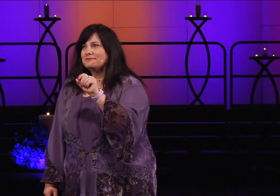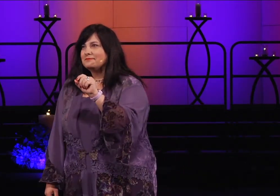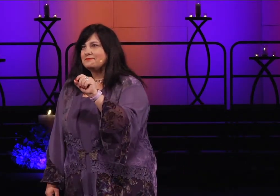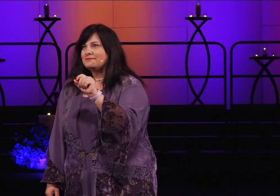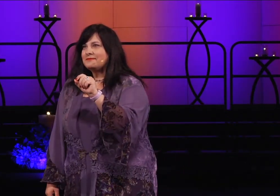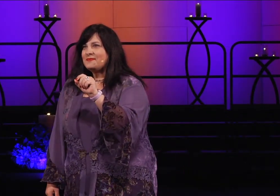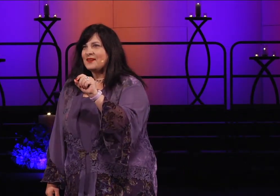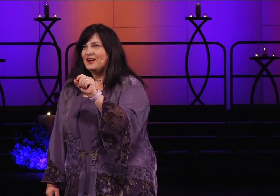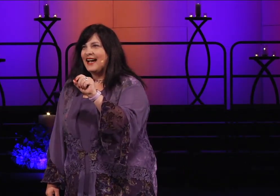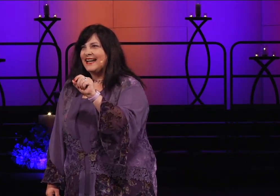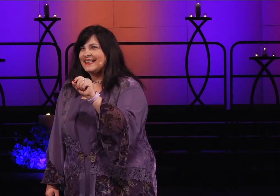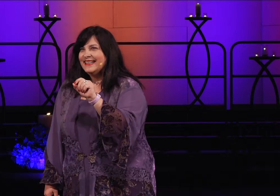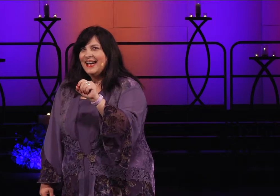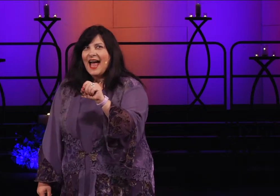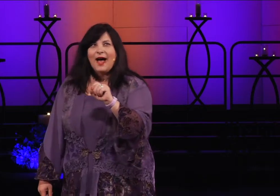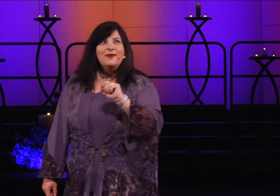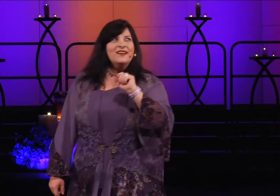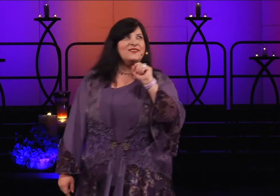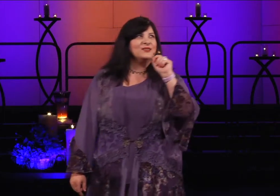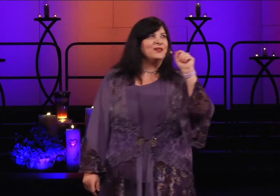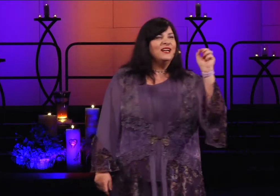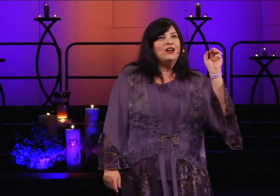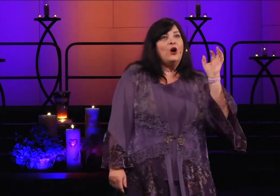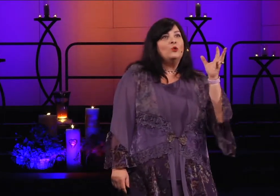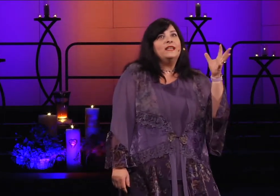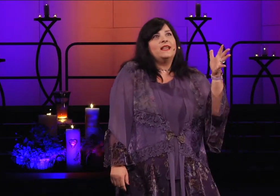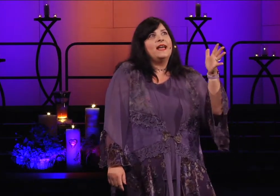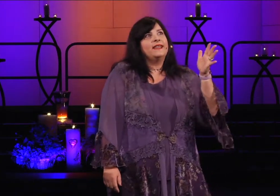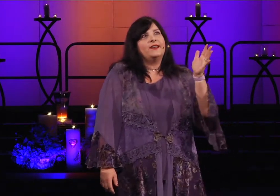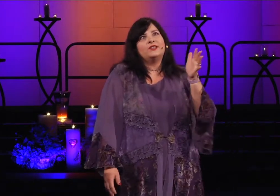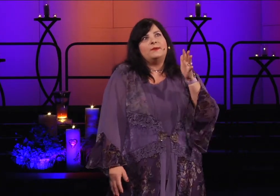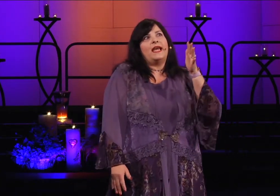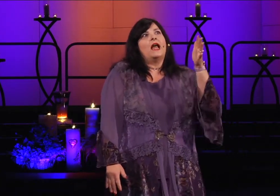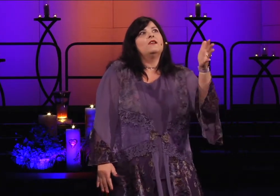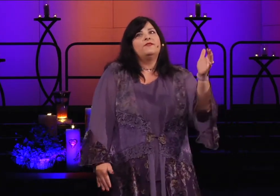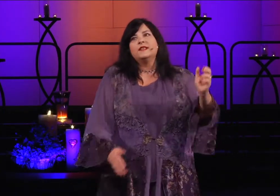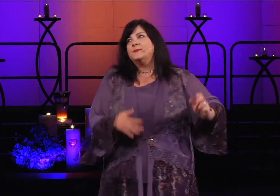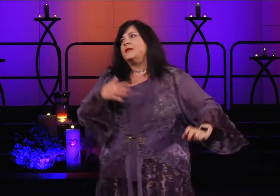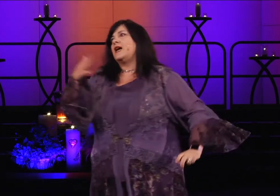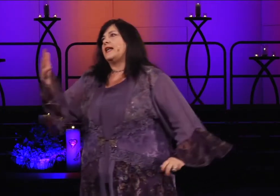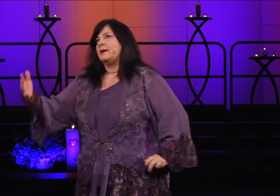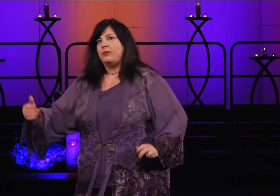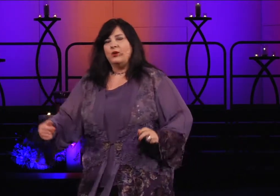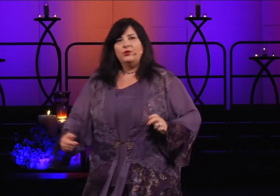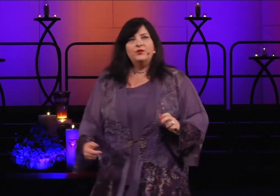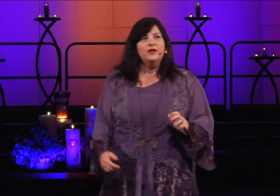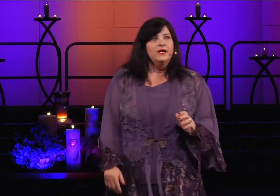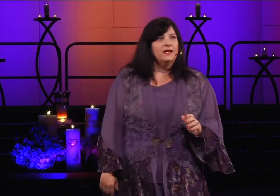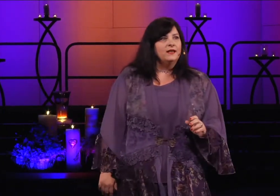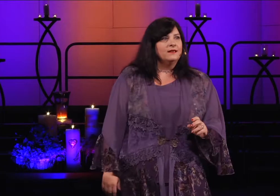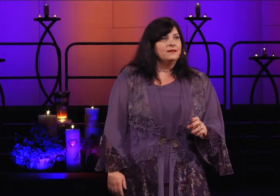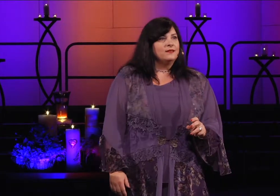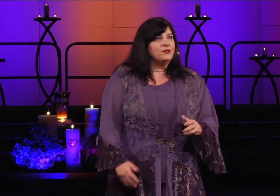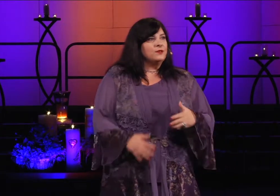cats. Right? How many of us would only like there to be elephants but not